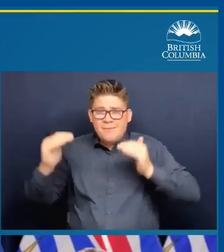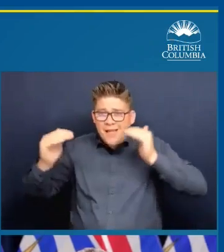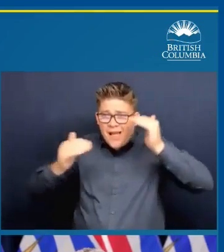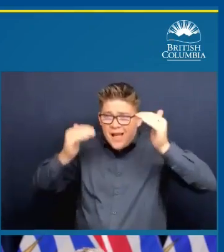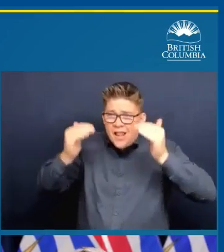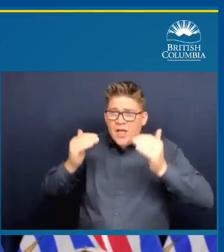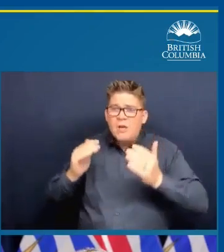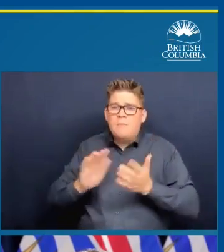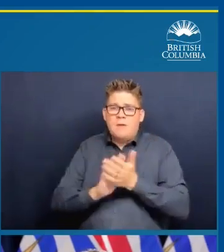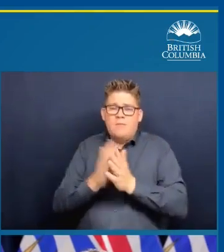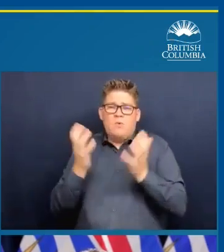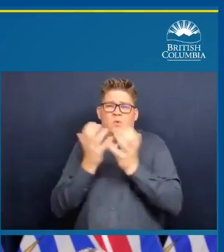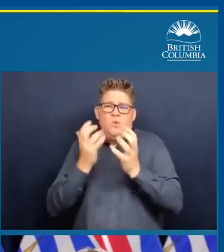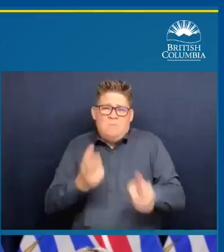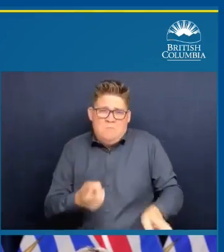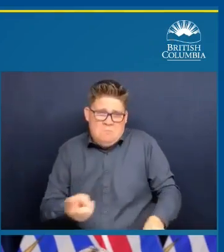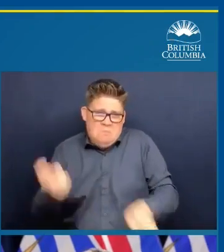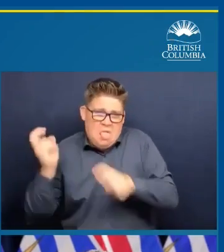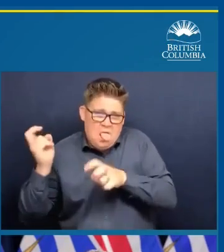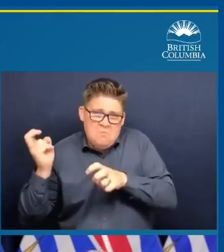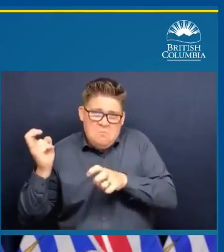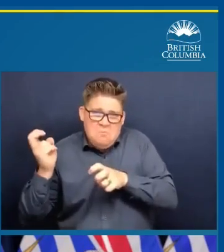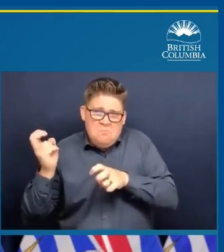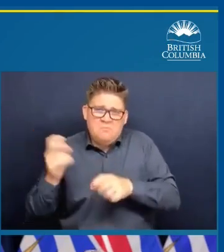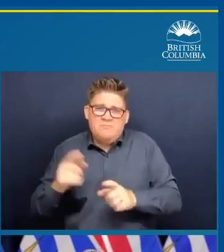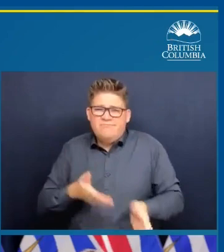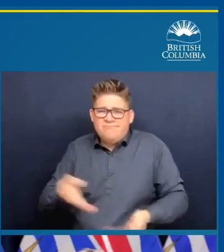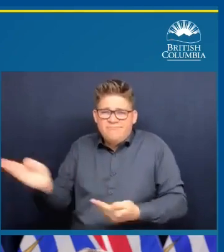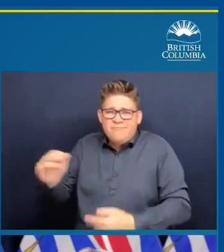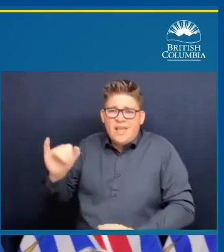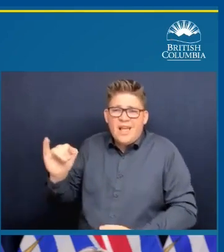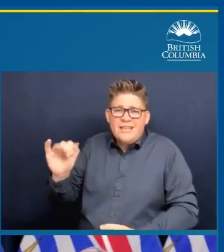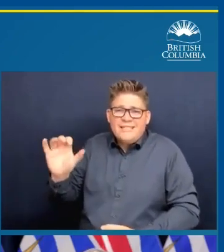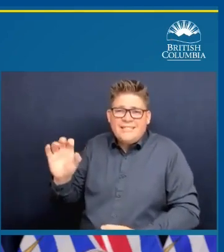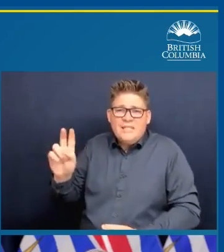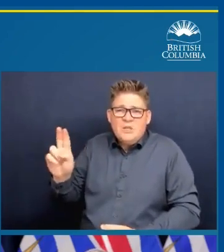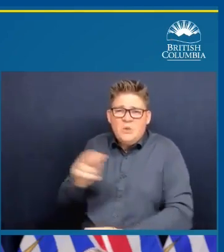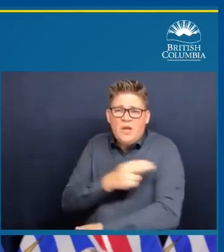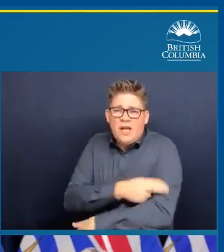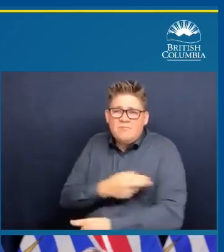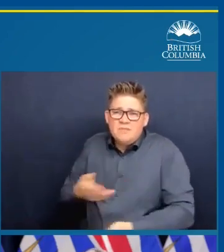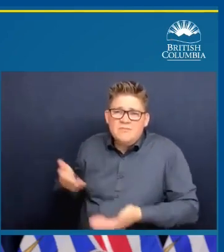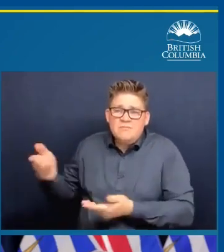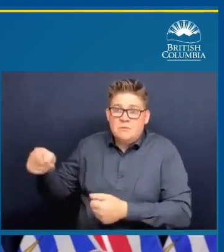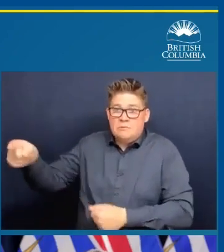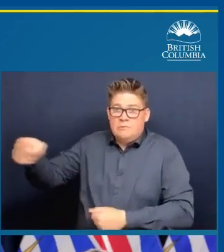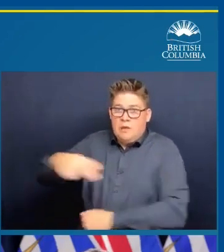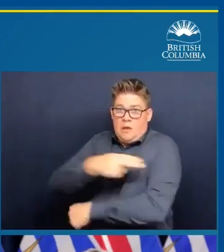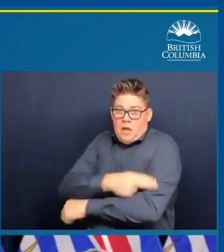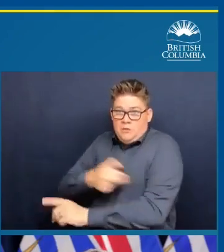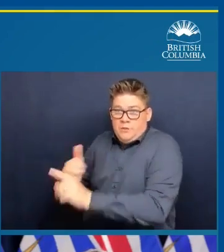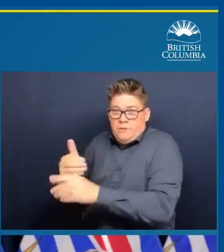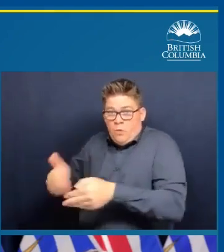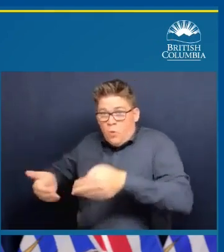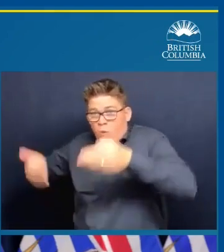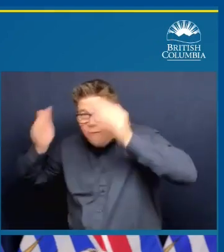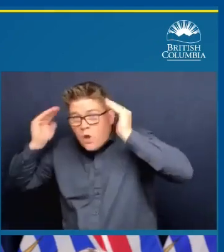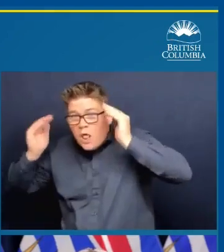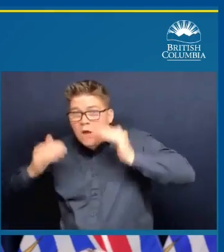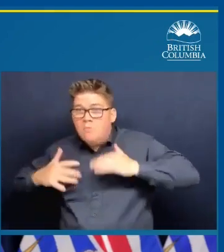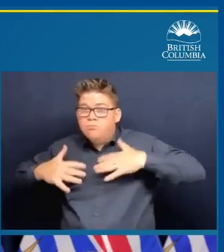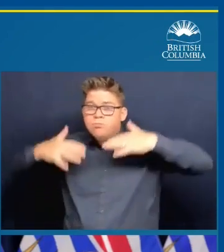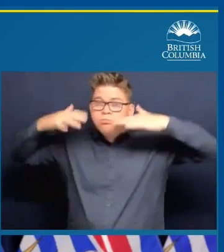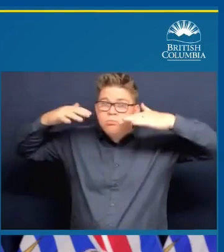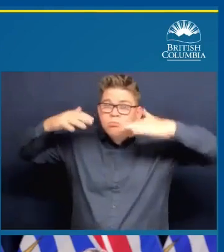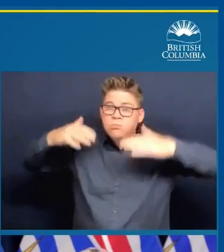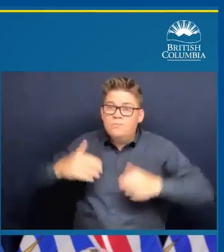and hospitals. Plus, we had absenteeism of healthcare workers, and many workplaces outside of healthcare were working from home.